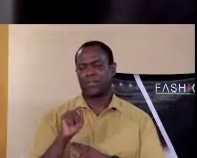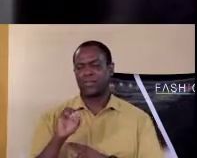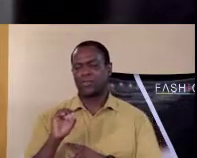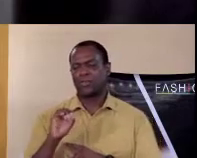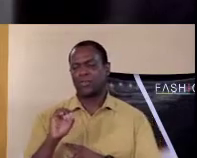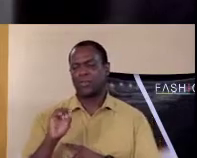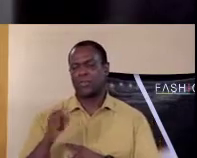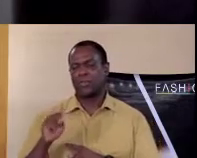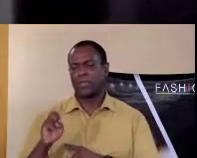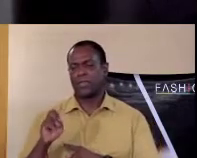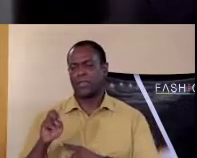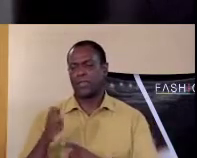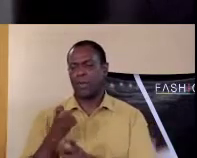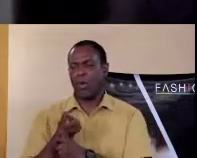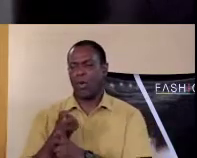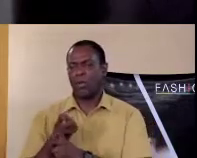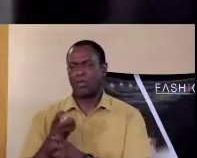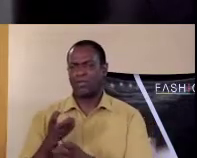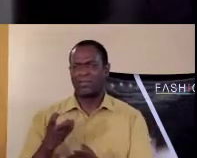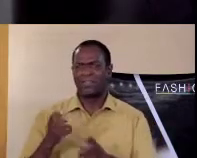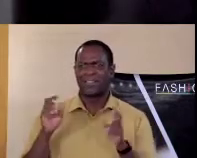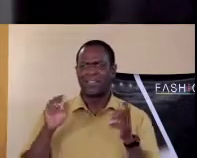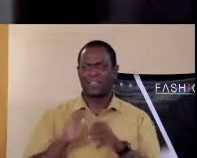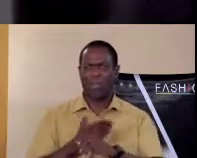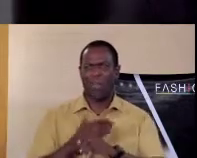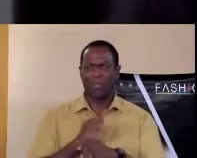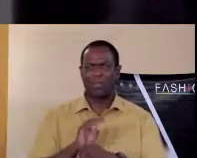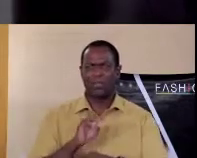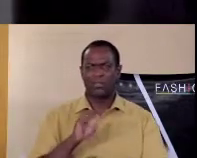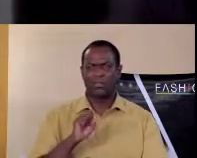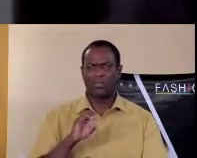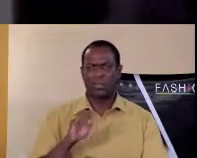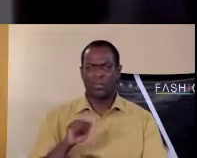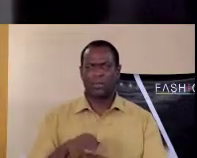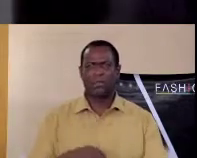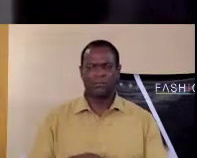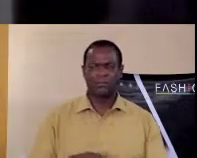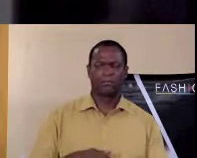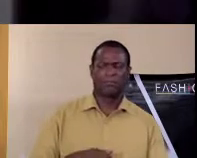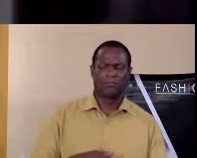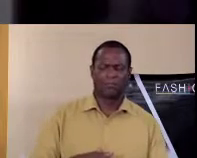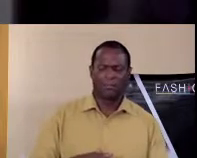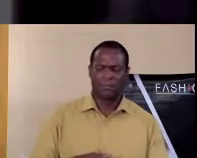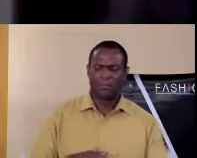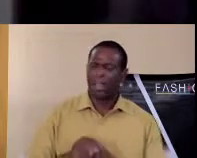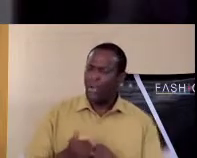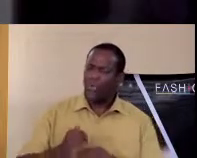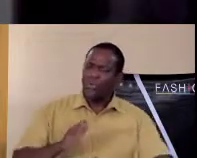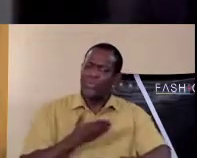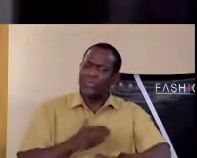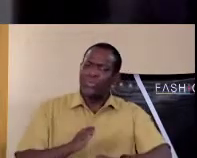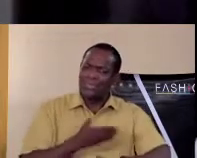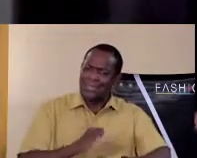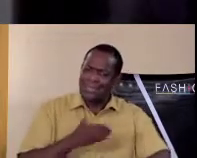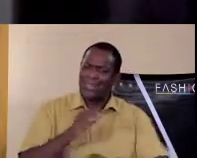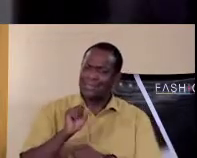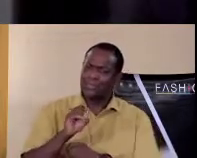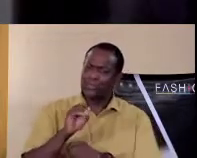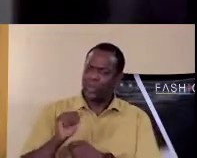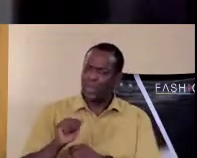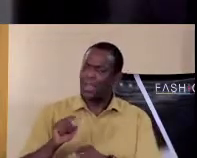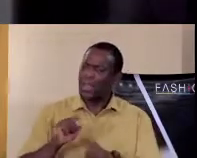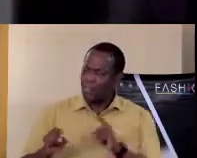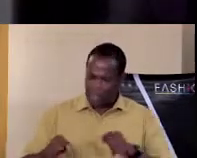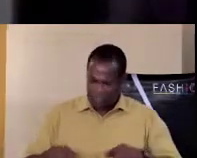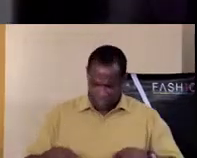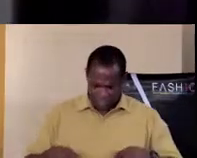be proclaiming your Trinbagonian status and you're not even supporting one of the